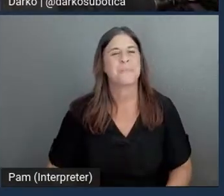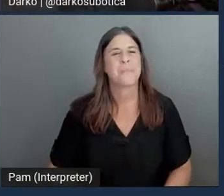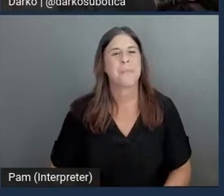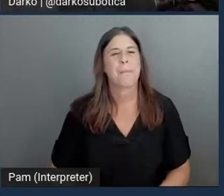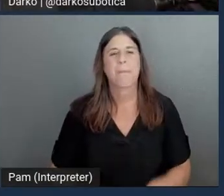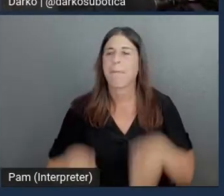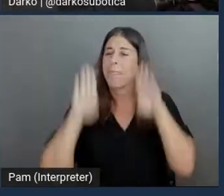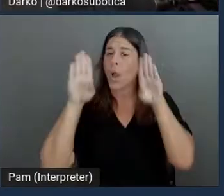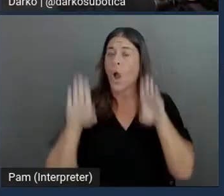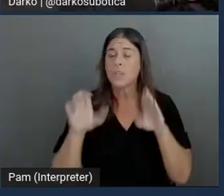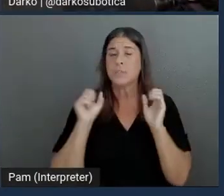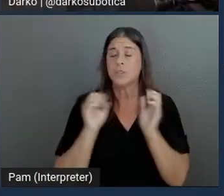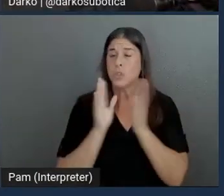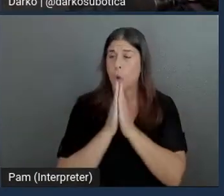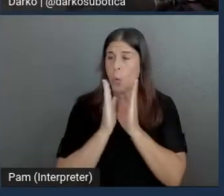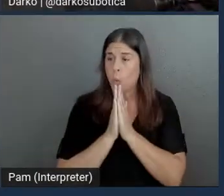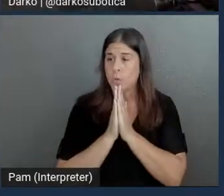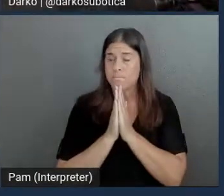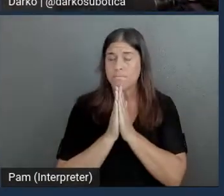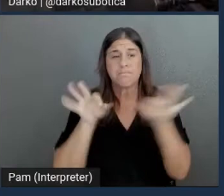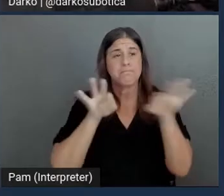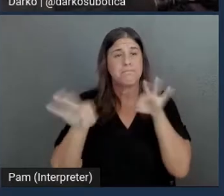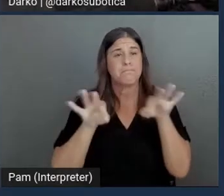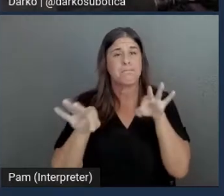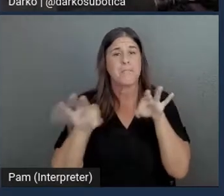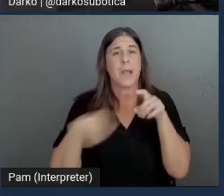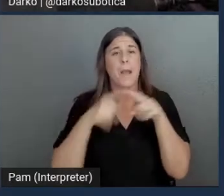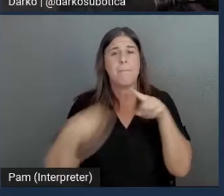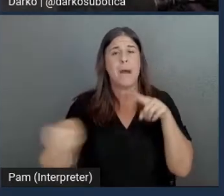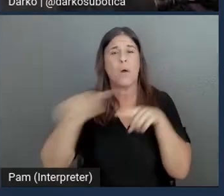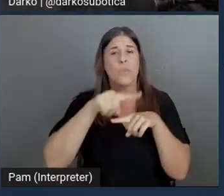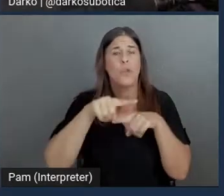awesome. So tell us a bit about these doors. Why